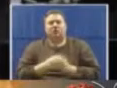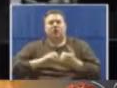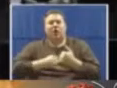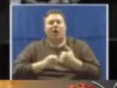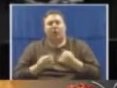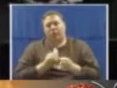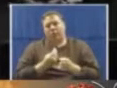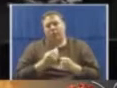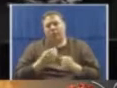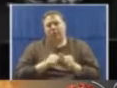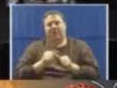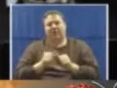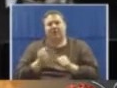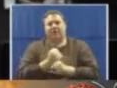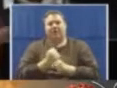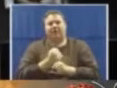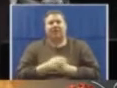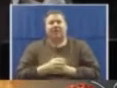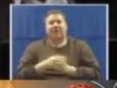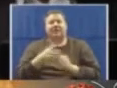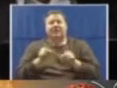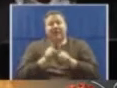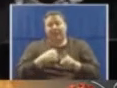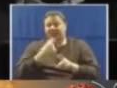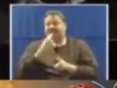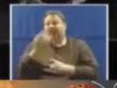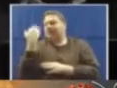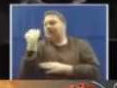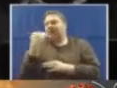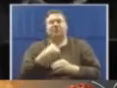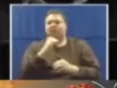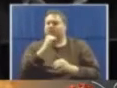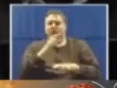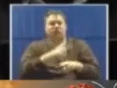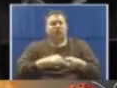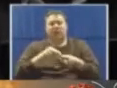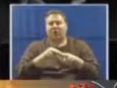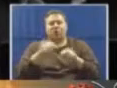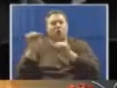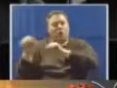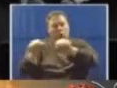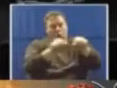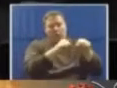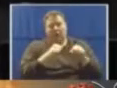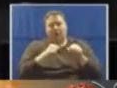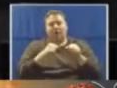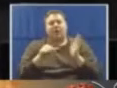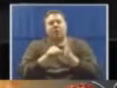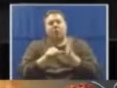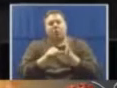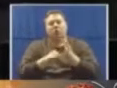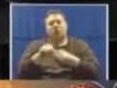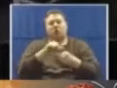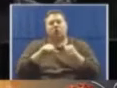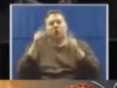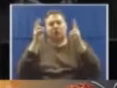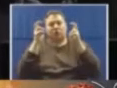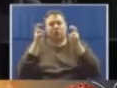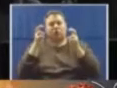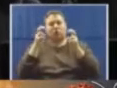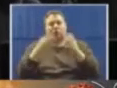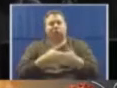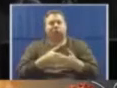said yesterday, we lack a national consensus to focus on the critical social issues that hampers our nation. Young